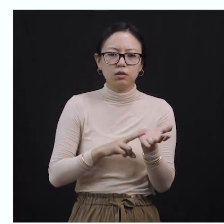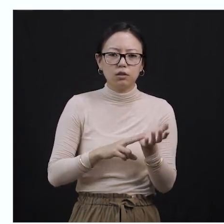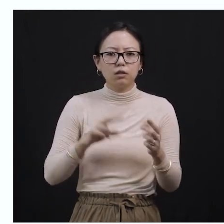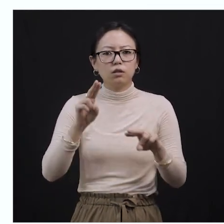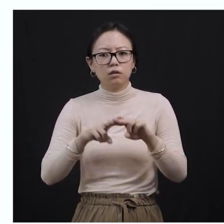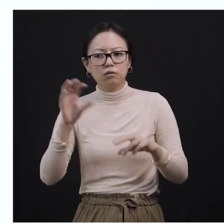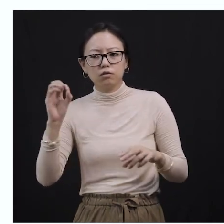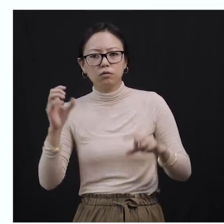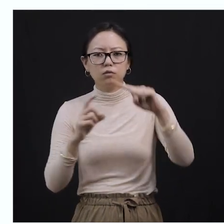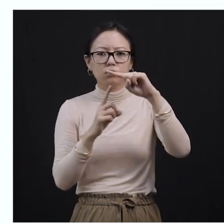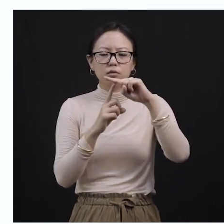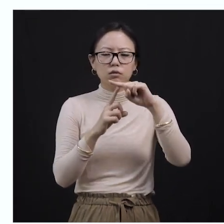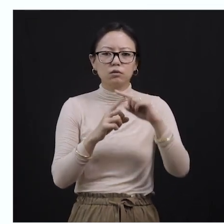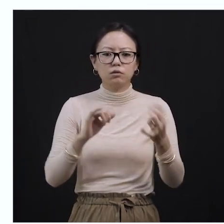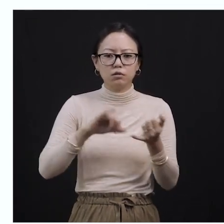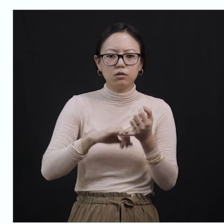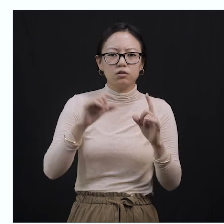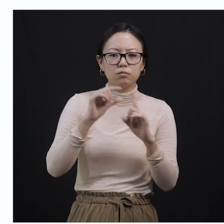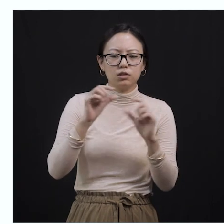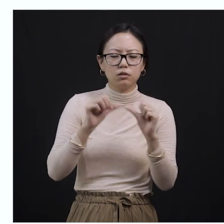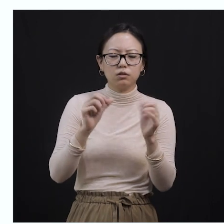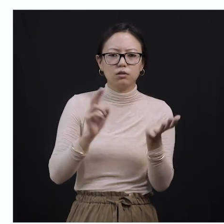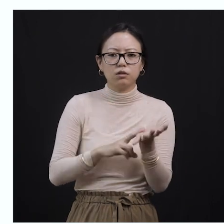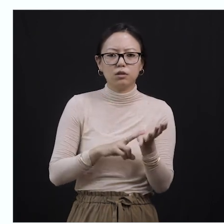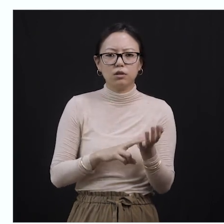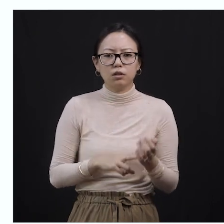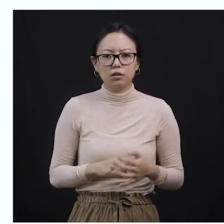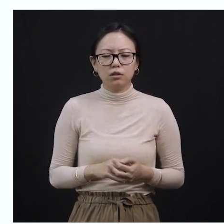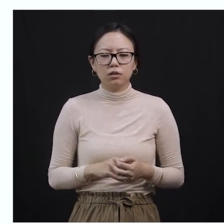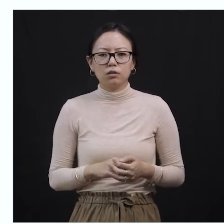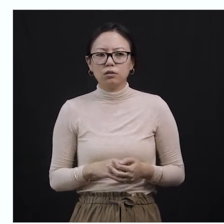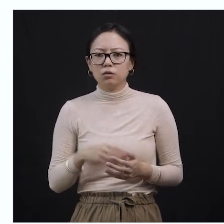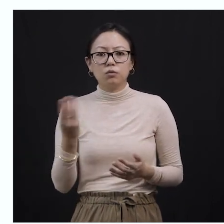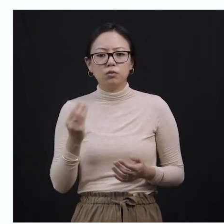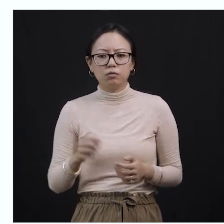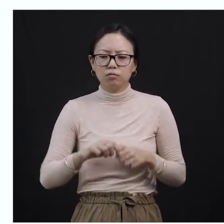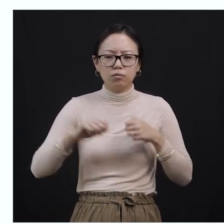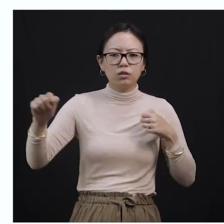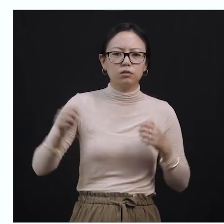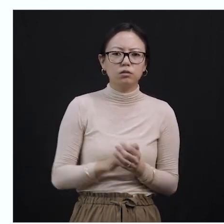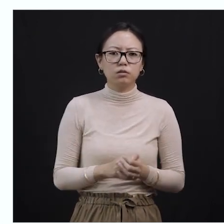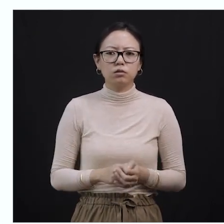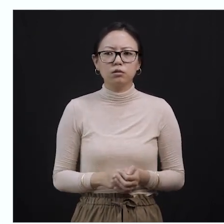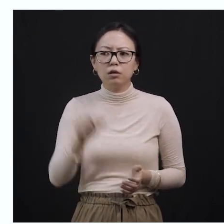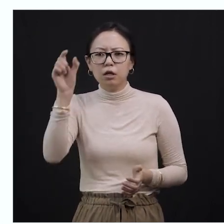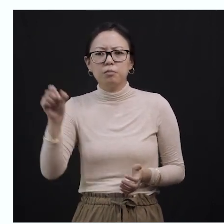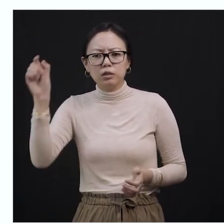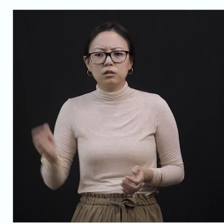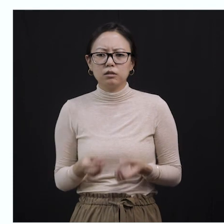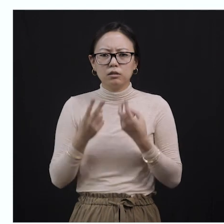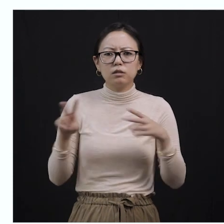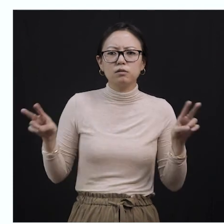units. They vary from person to person. For instance, if I, as a teacher, I put out my hand and a